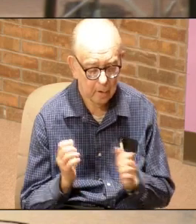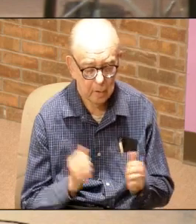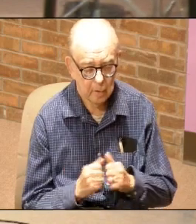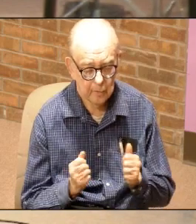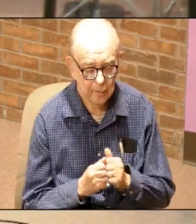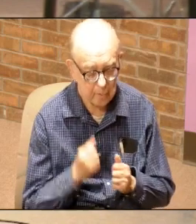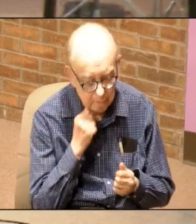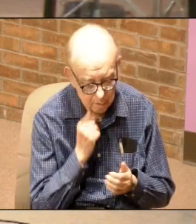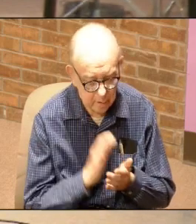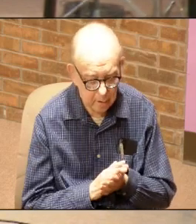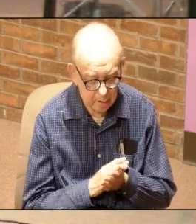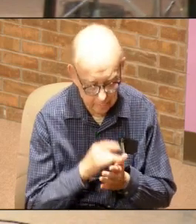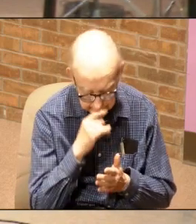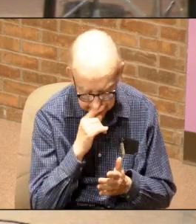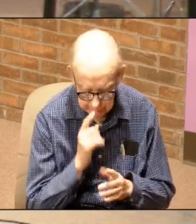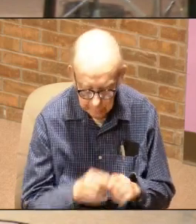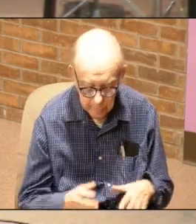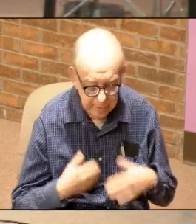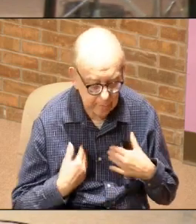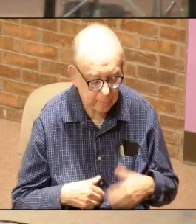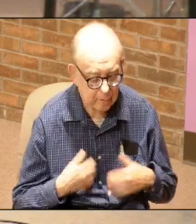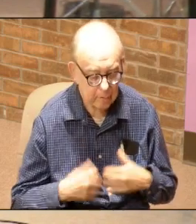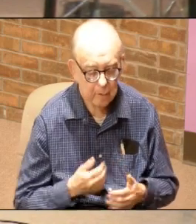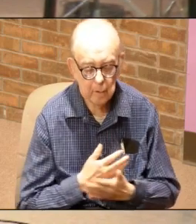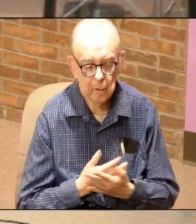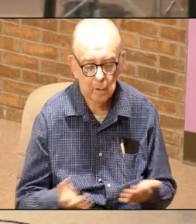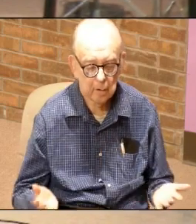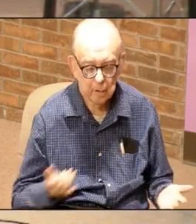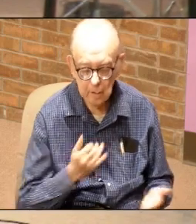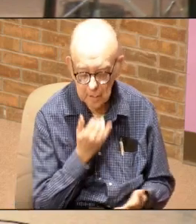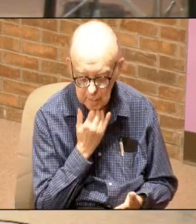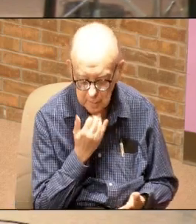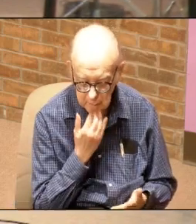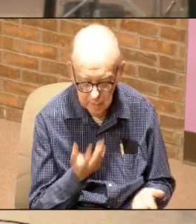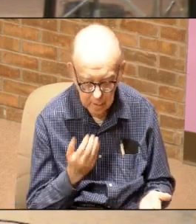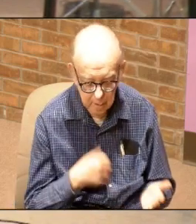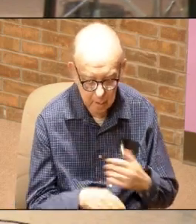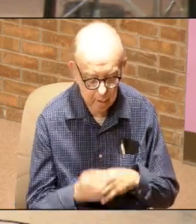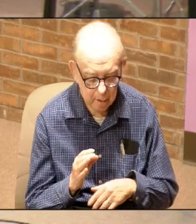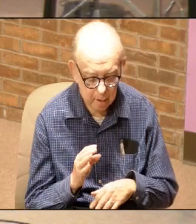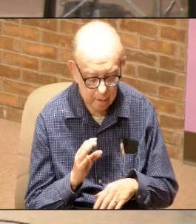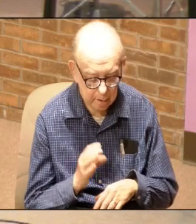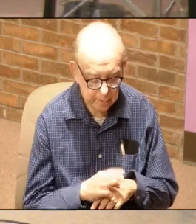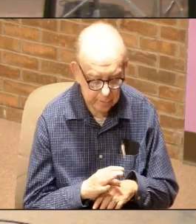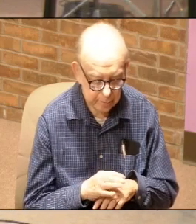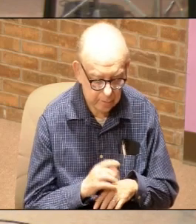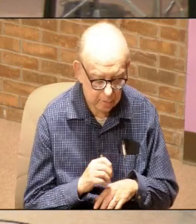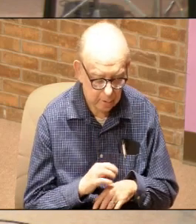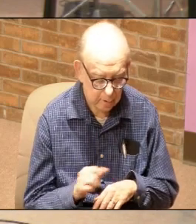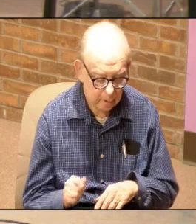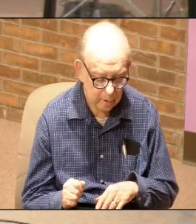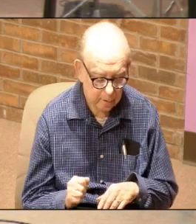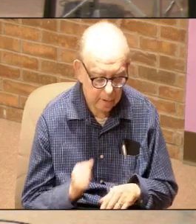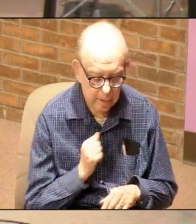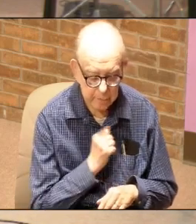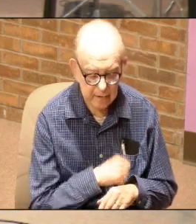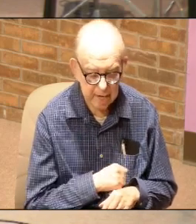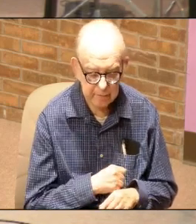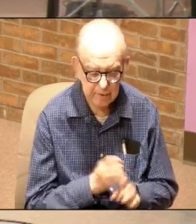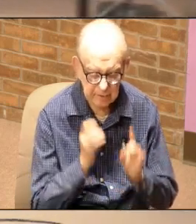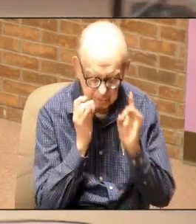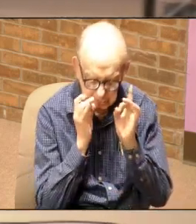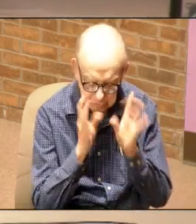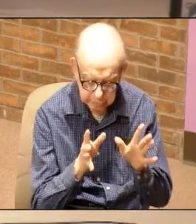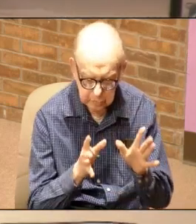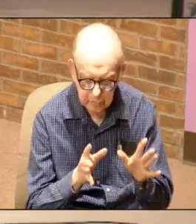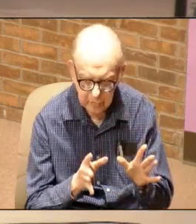the wife, kids won't get dressed, everything's going wrong, and you come into the pulpit and your attitude stinks.